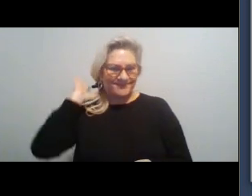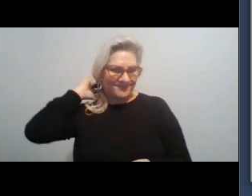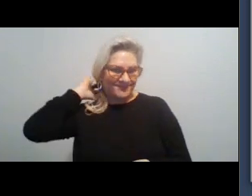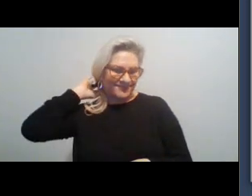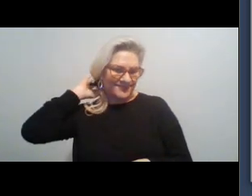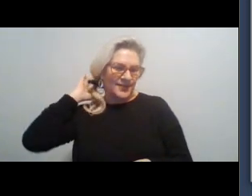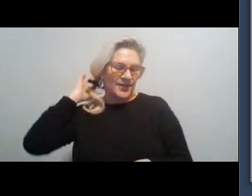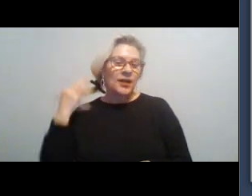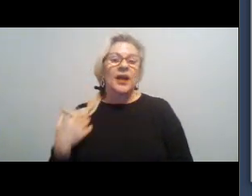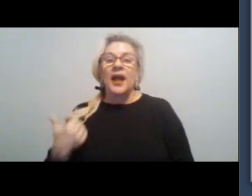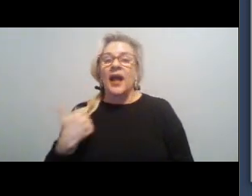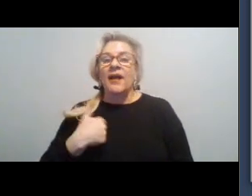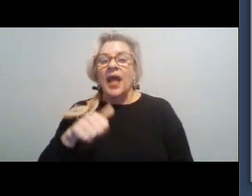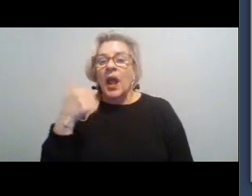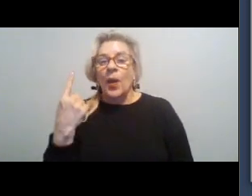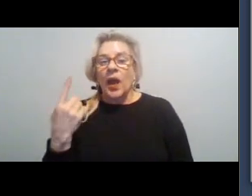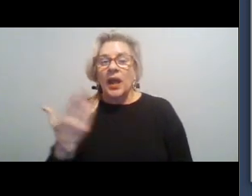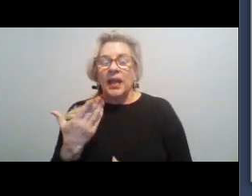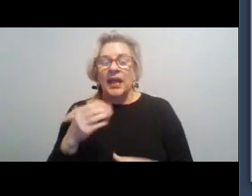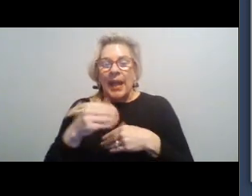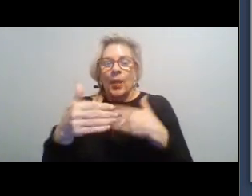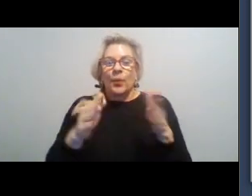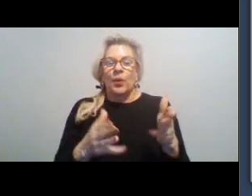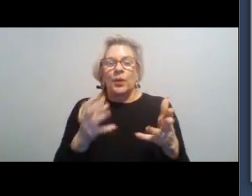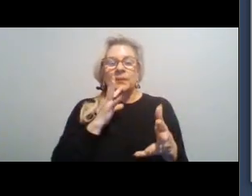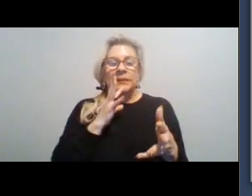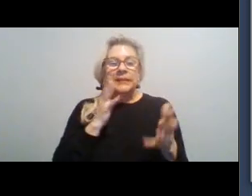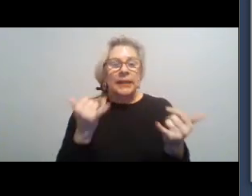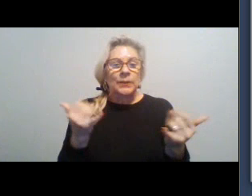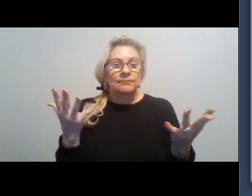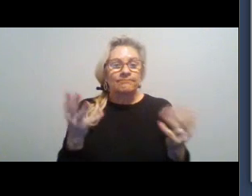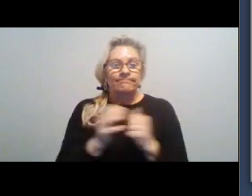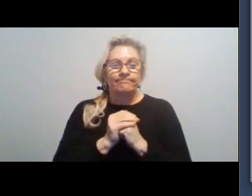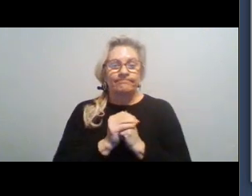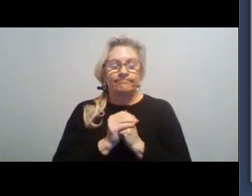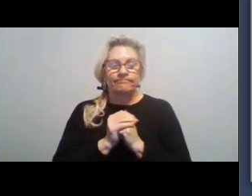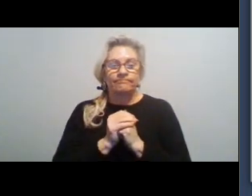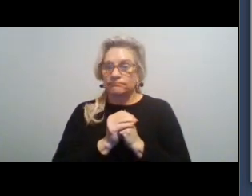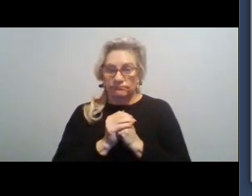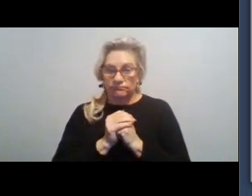So do we have anyone else here in the room would like to speak?